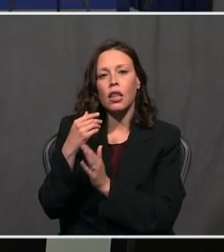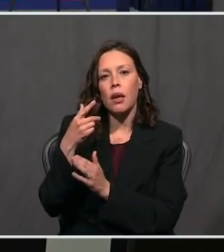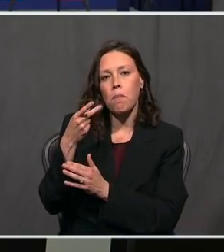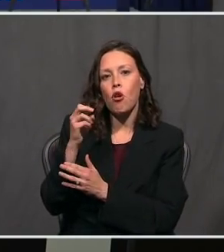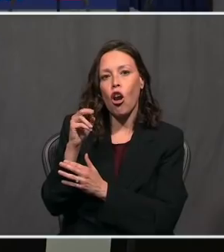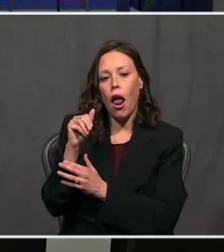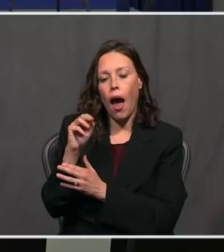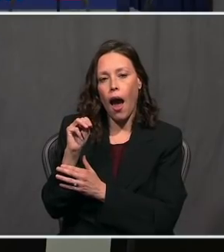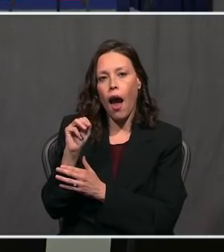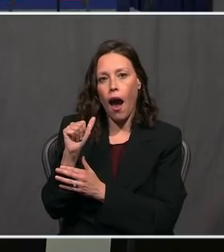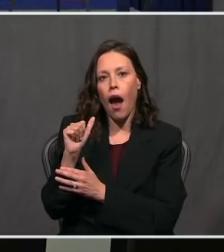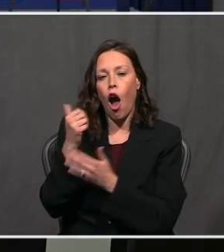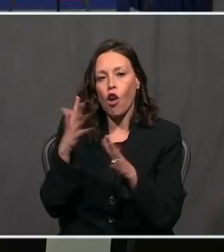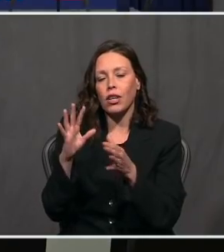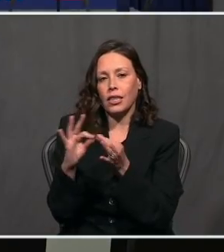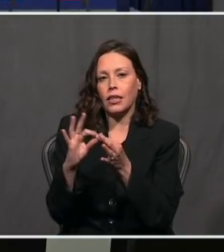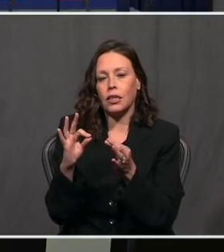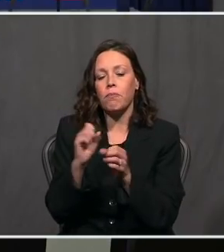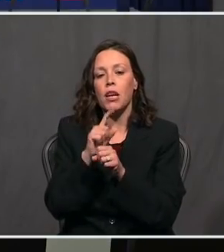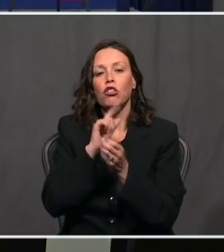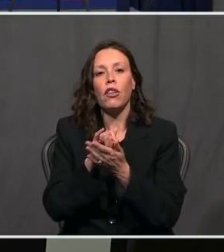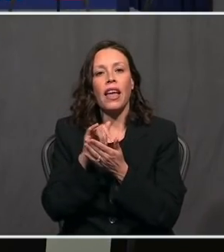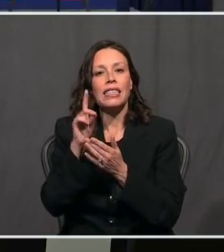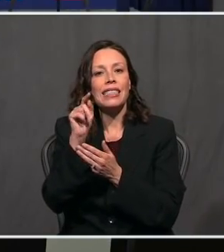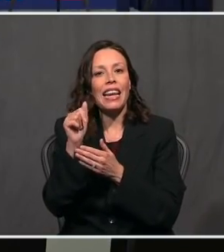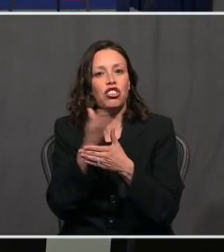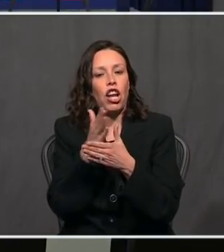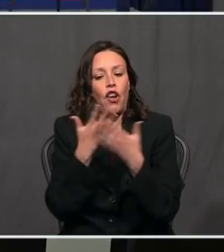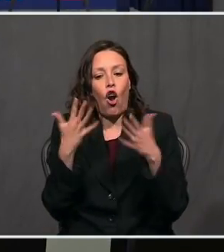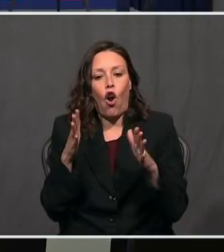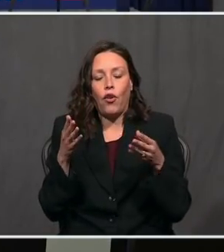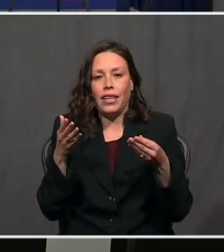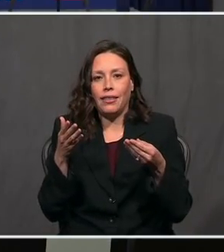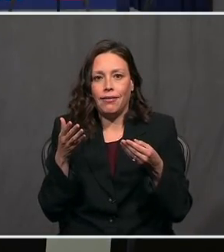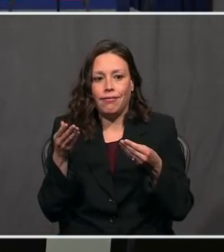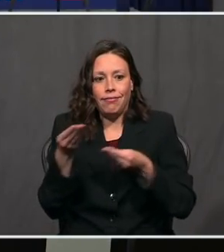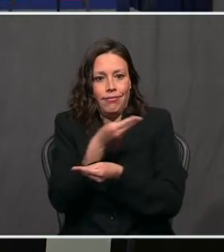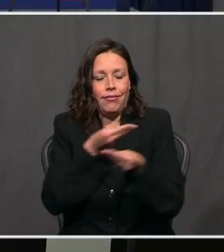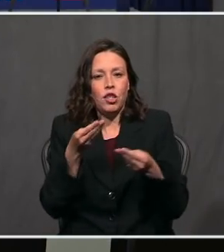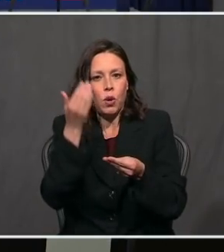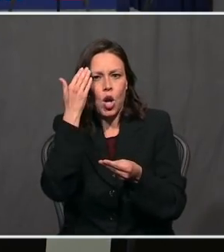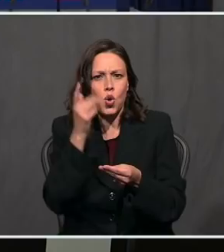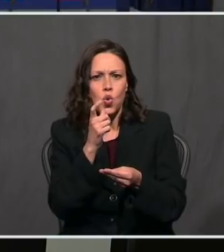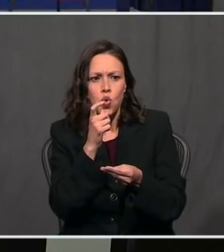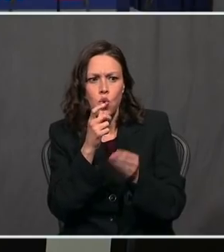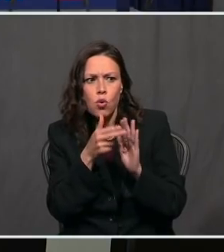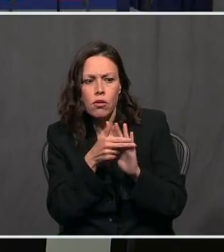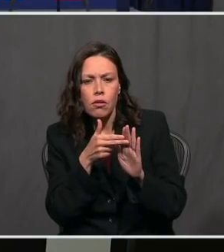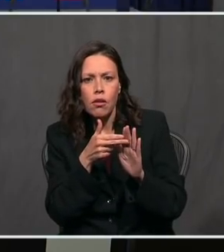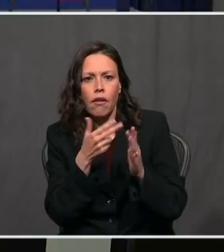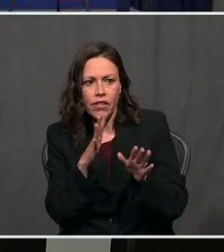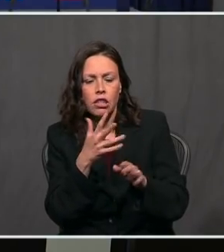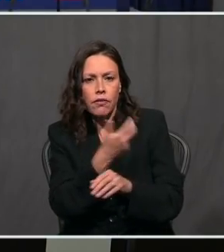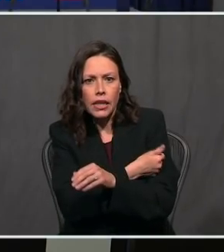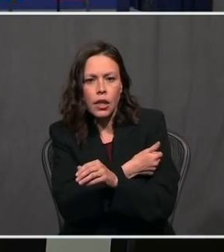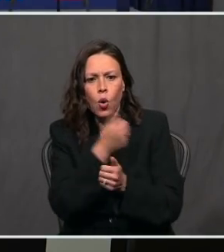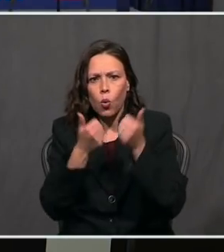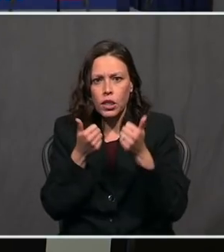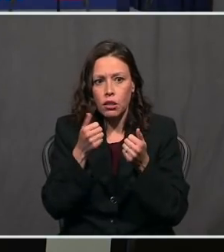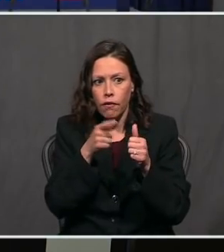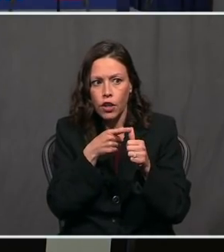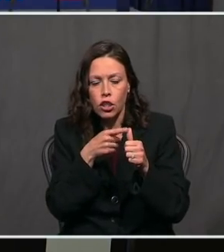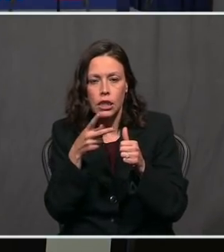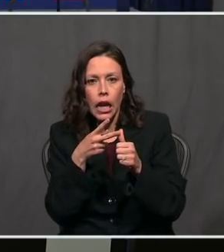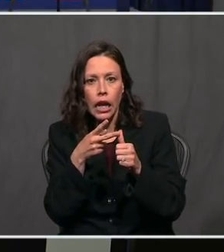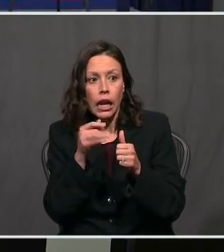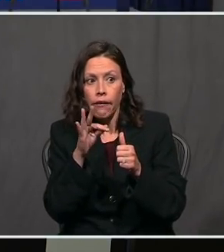we've got to make sure that the data sharing is there so that we know who's gotten the vaccine, what vaccine they've received, and we can ensure that they get